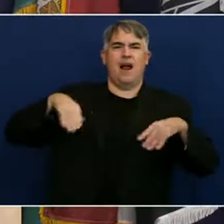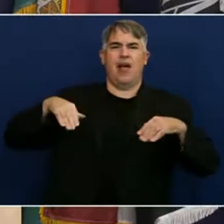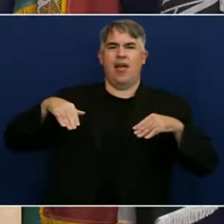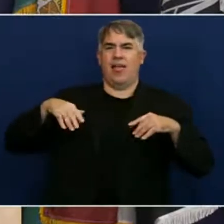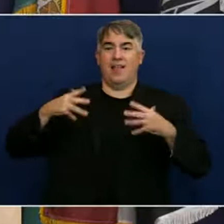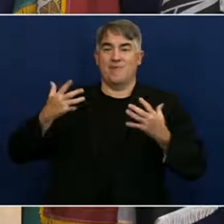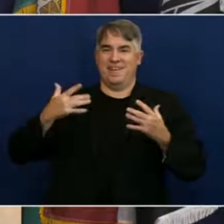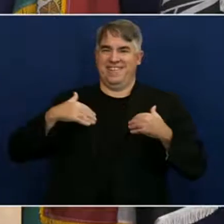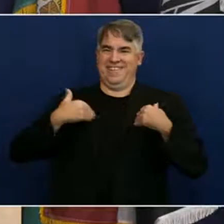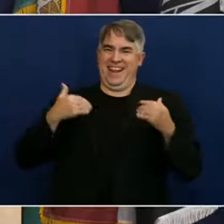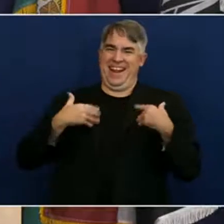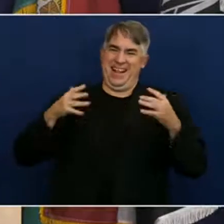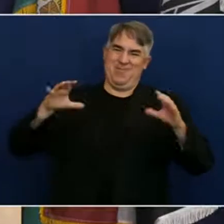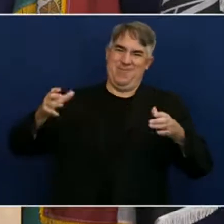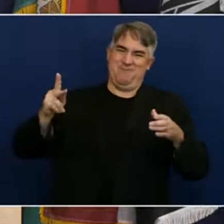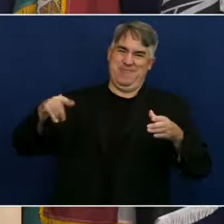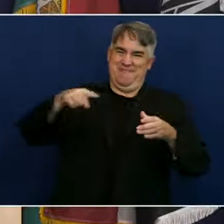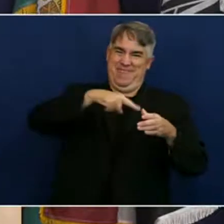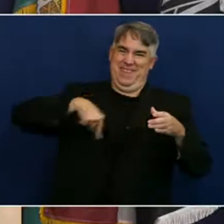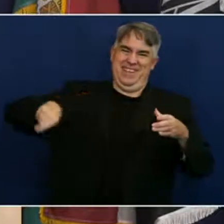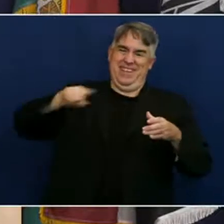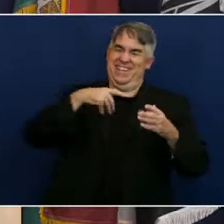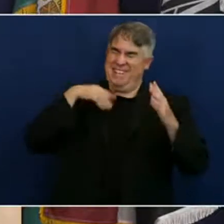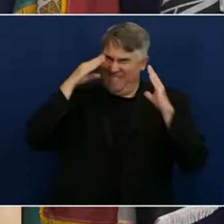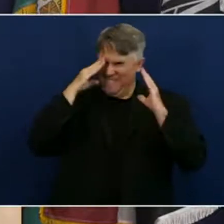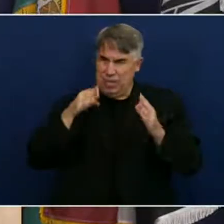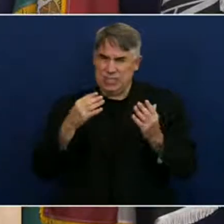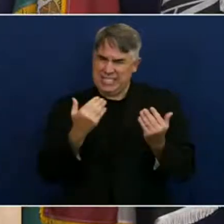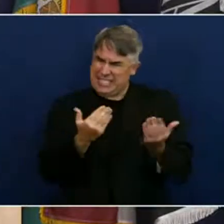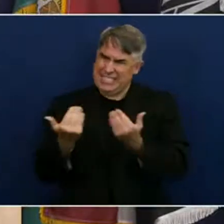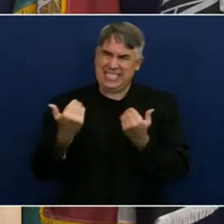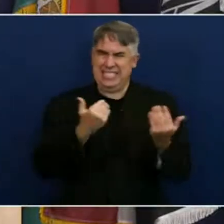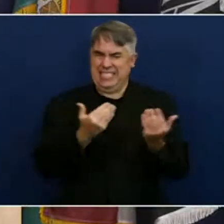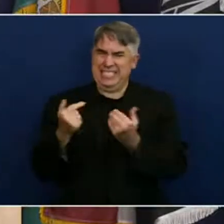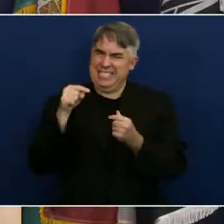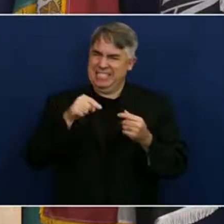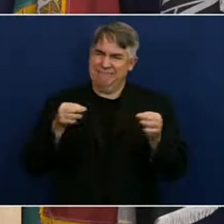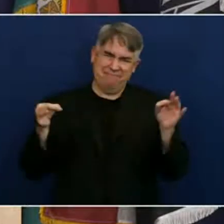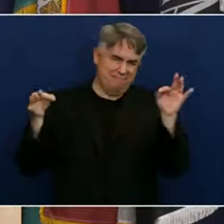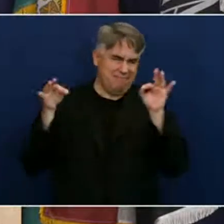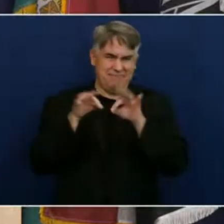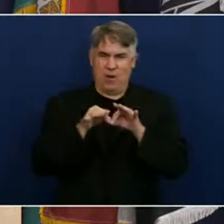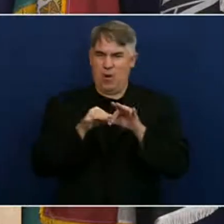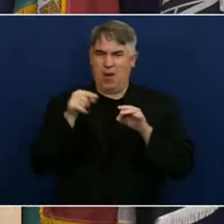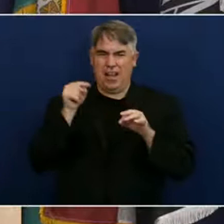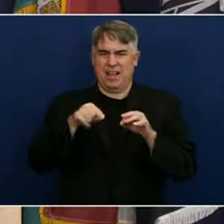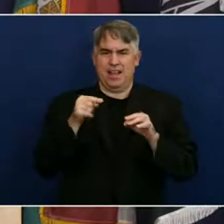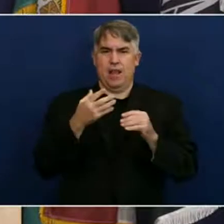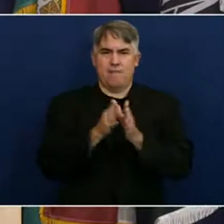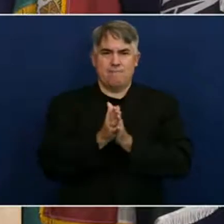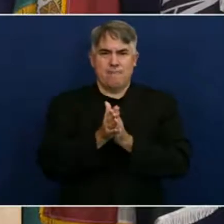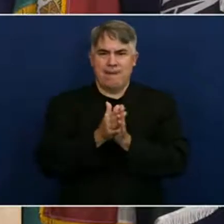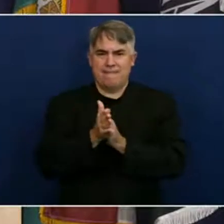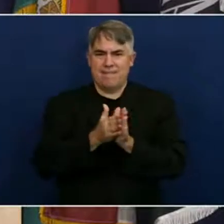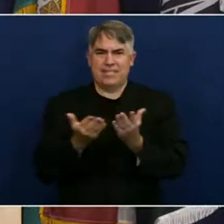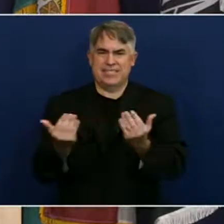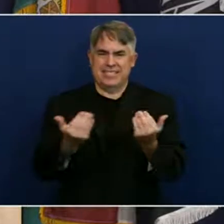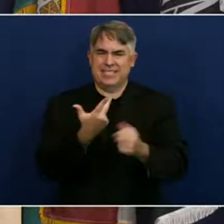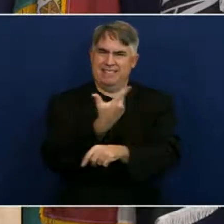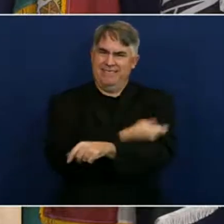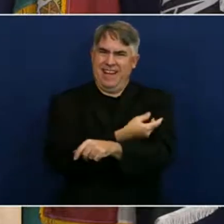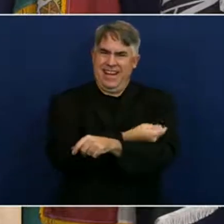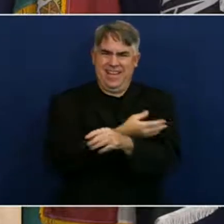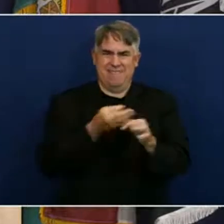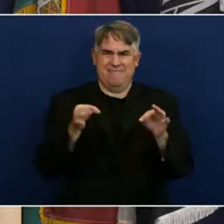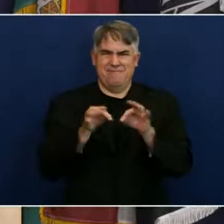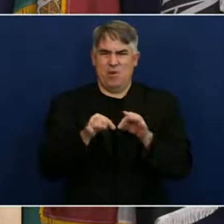engage populations that may not be as motivated to get a vaccine, to try and spark interest in a unique way. Next